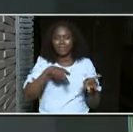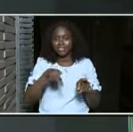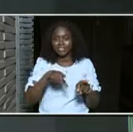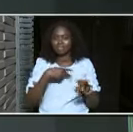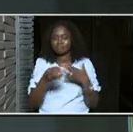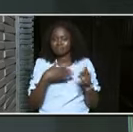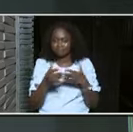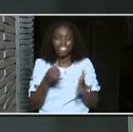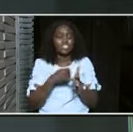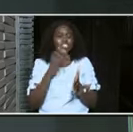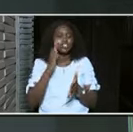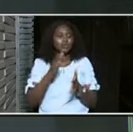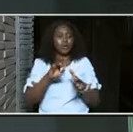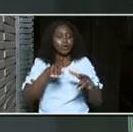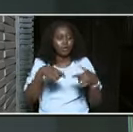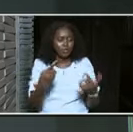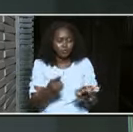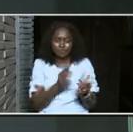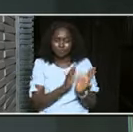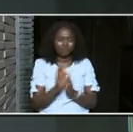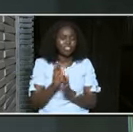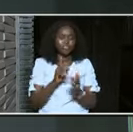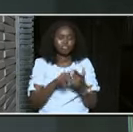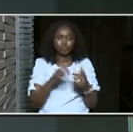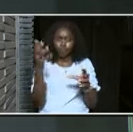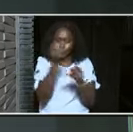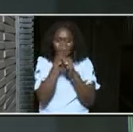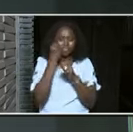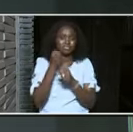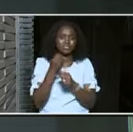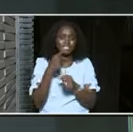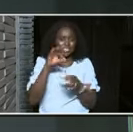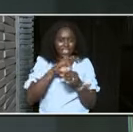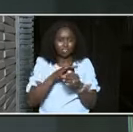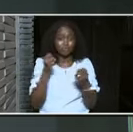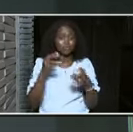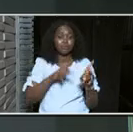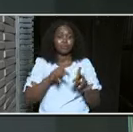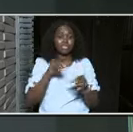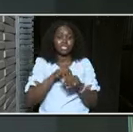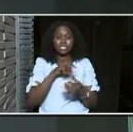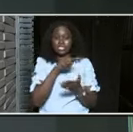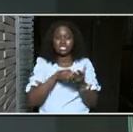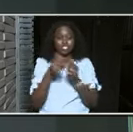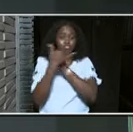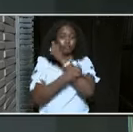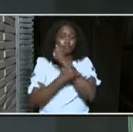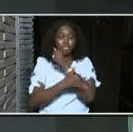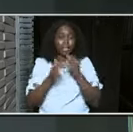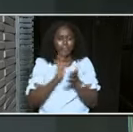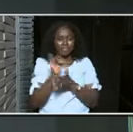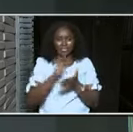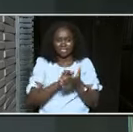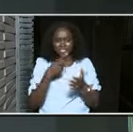with strategy, of course, to win the election. Many people in this country believe that the situation